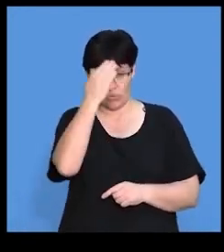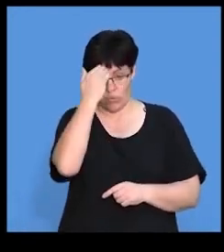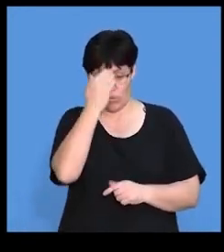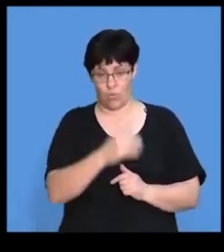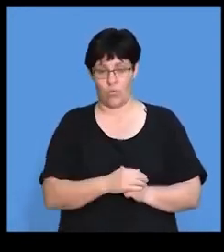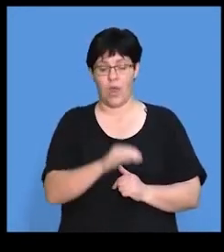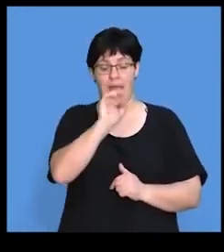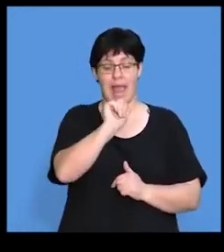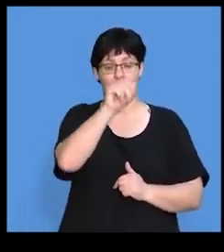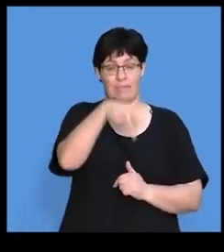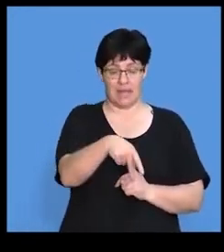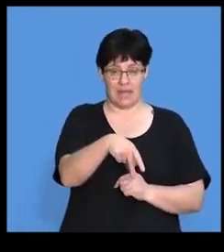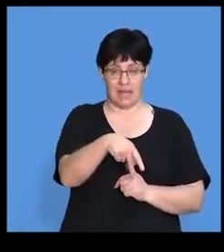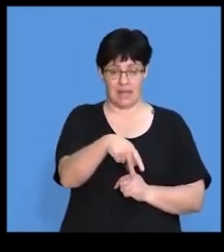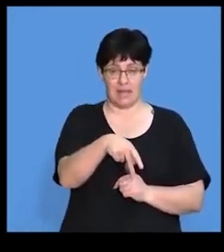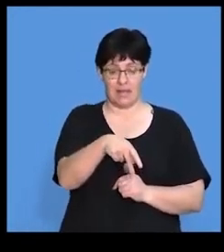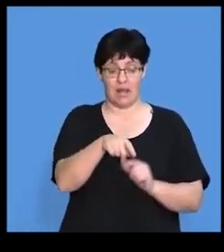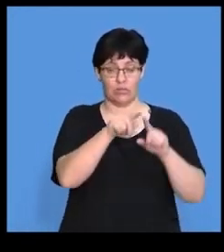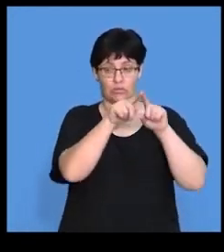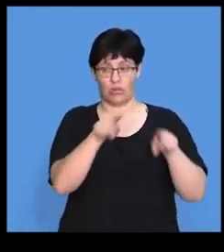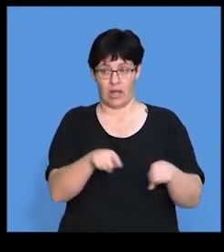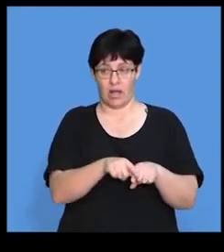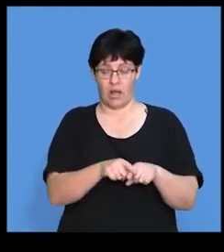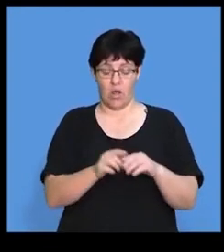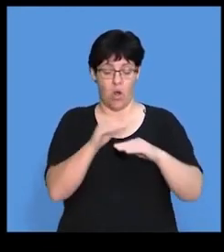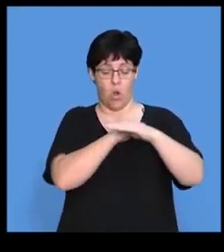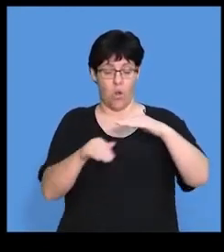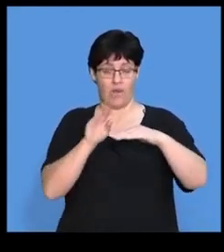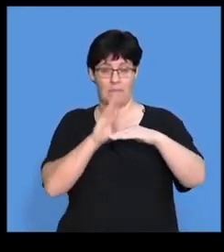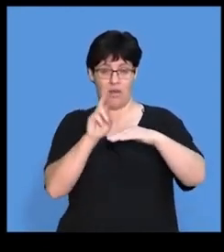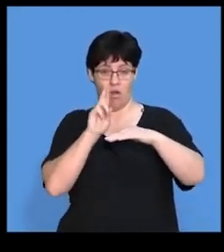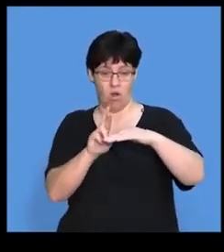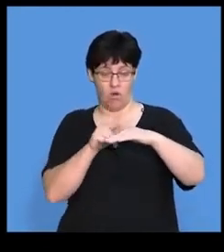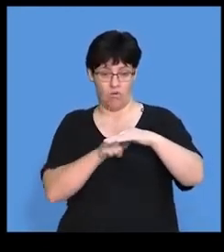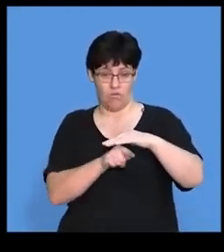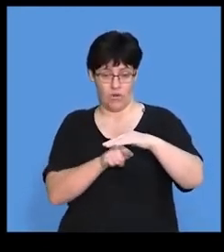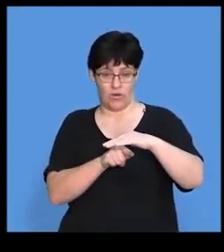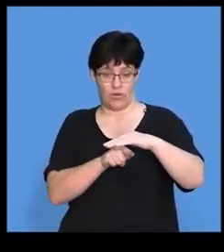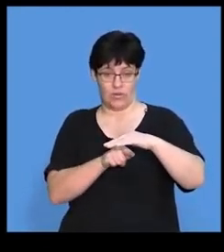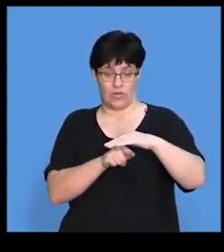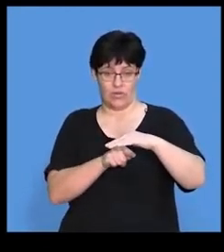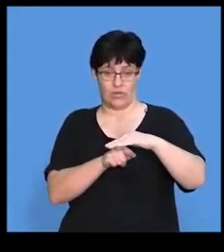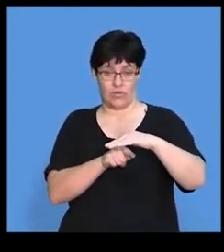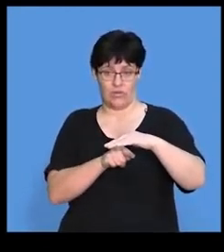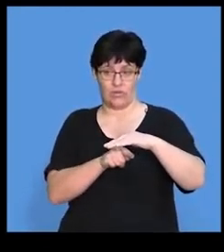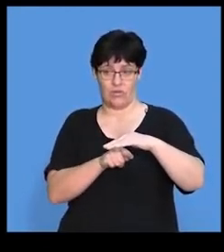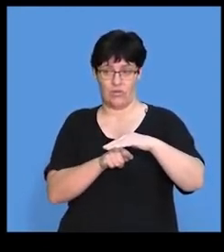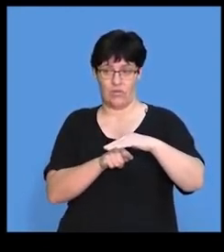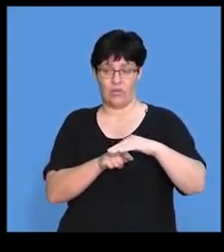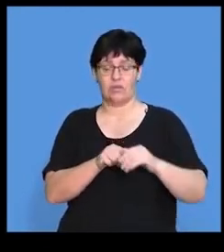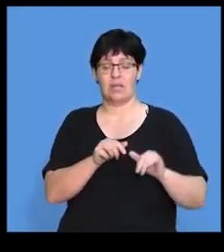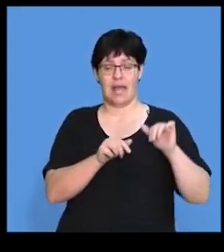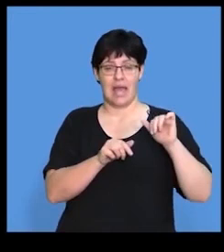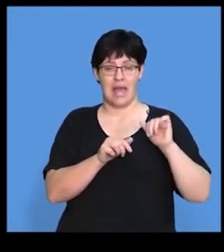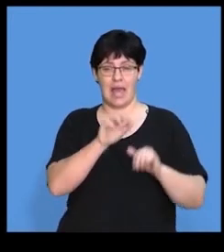you know that AP in this triangle over BR in this triangle,